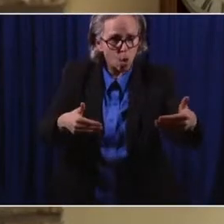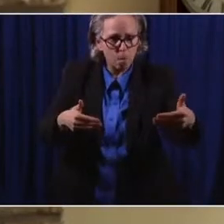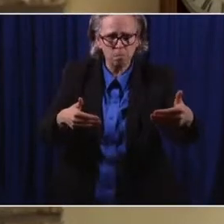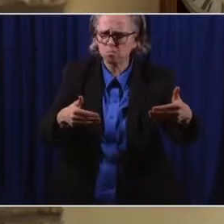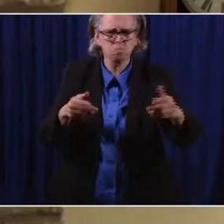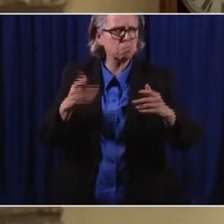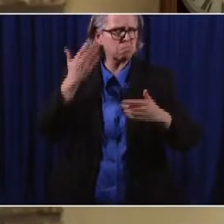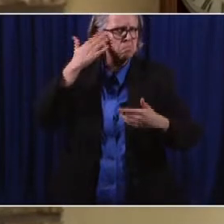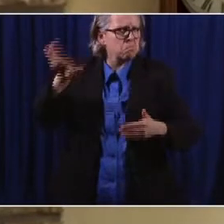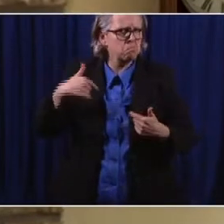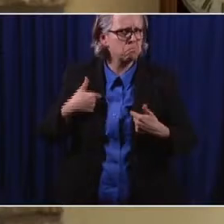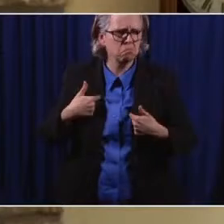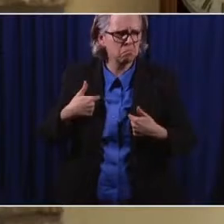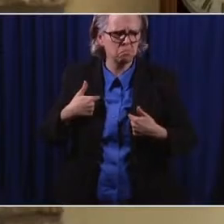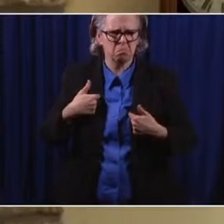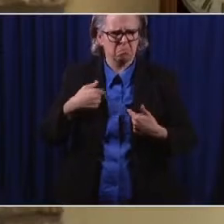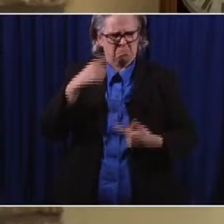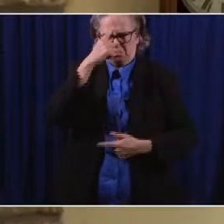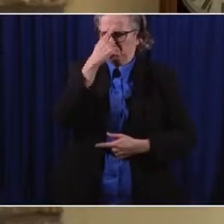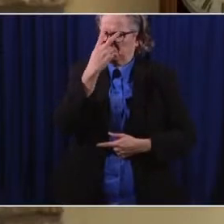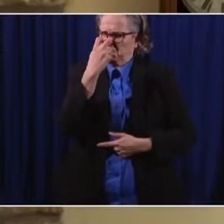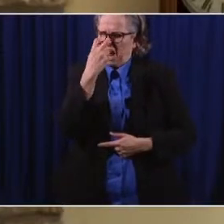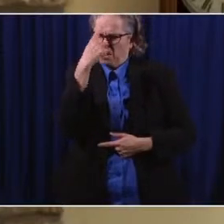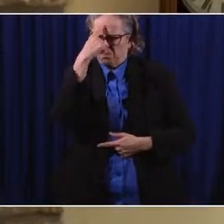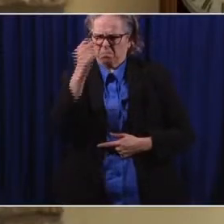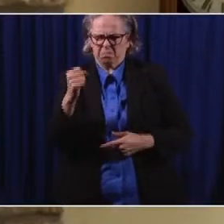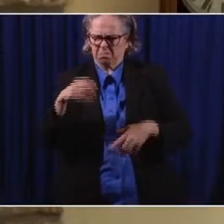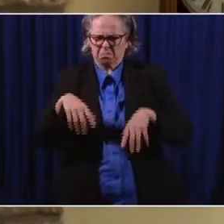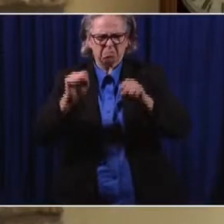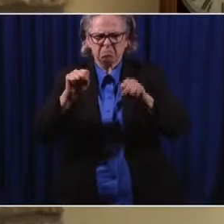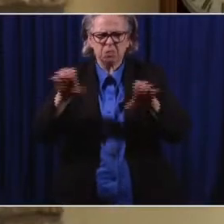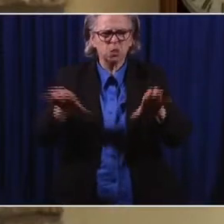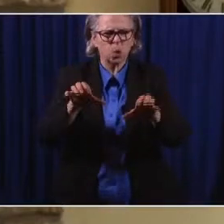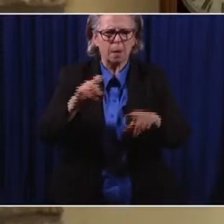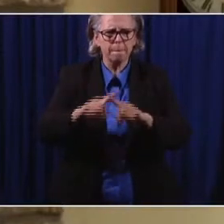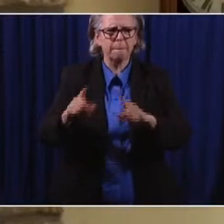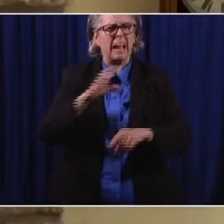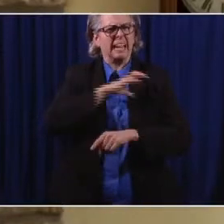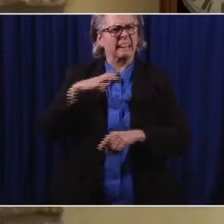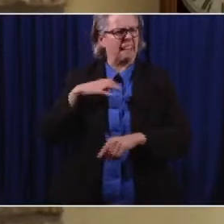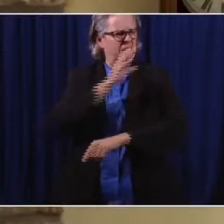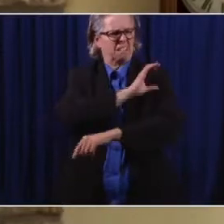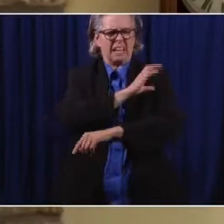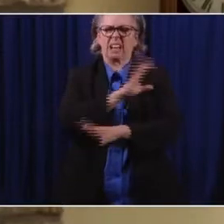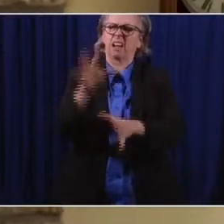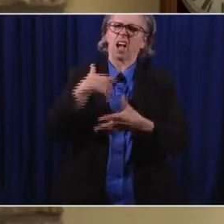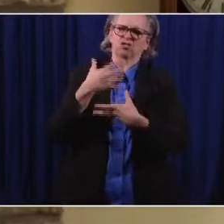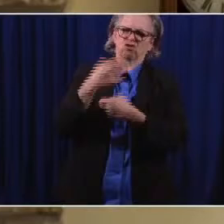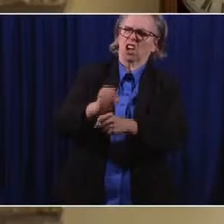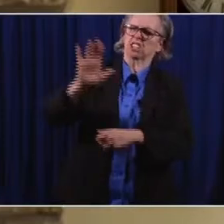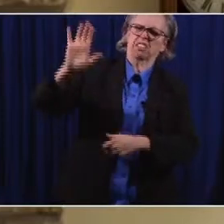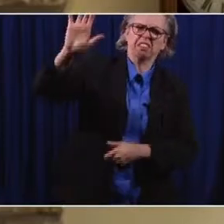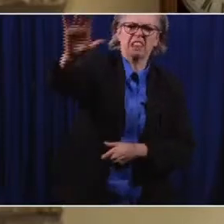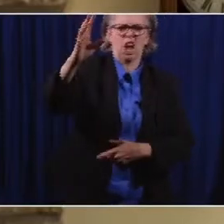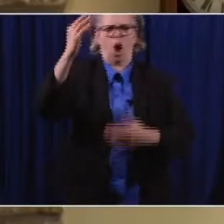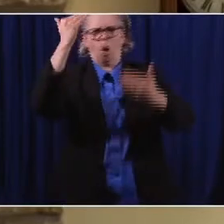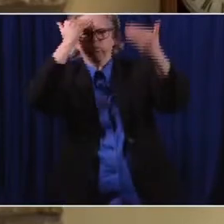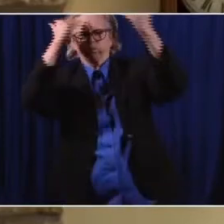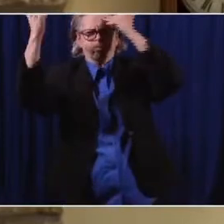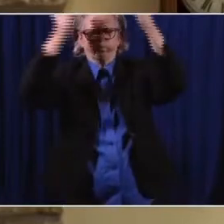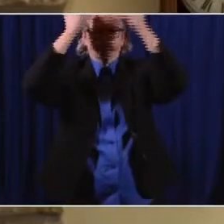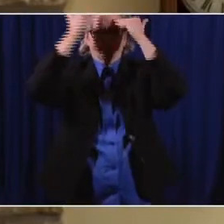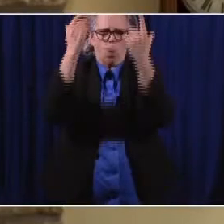have been done. But again, Cleveland Clinic is there. They're the ones who would have been in contact with the local health